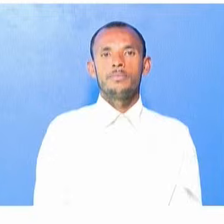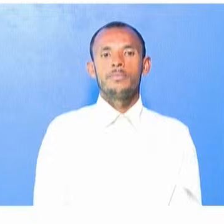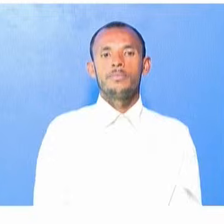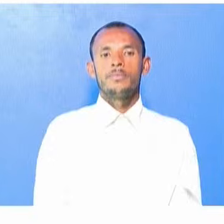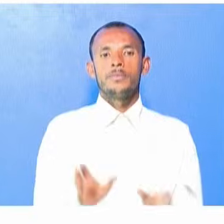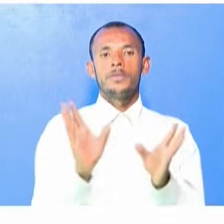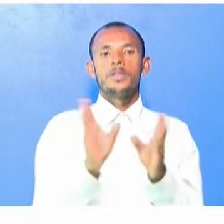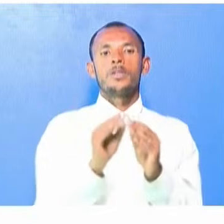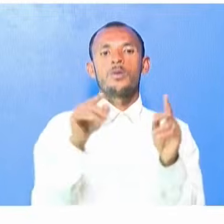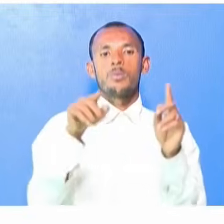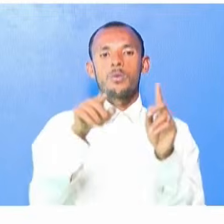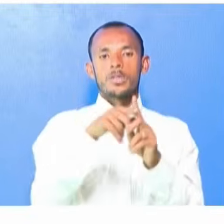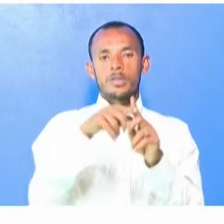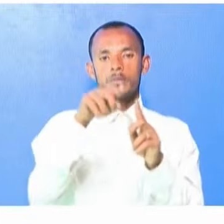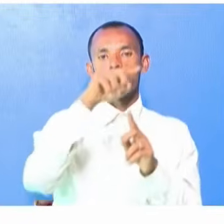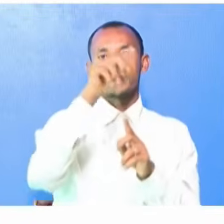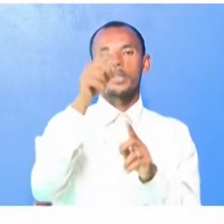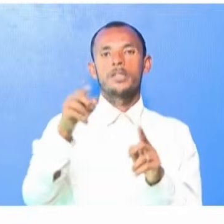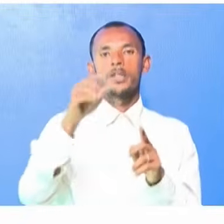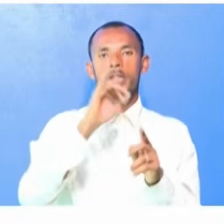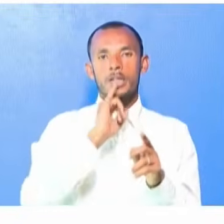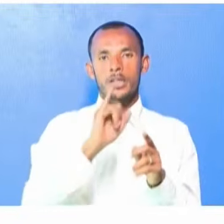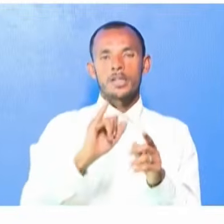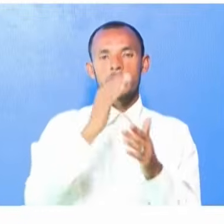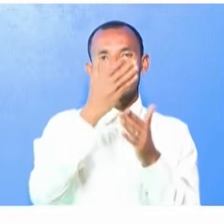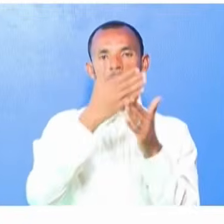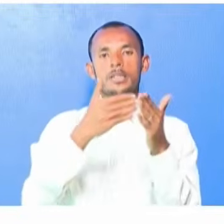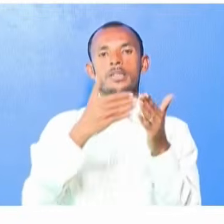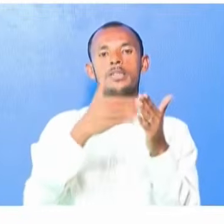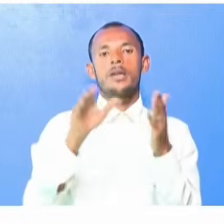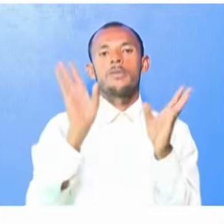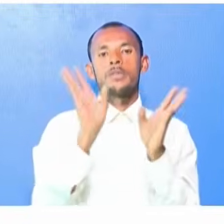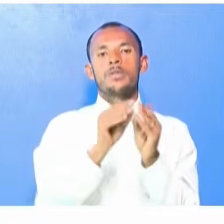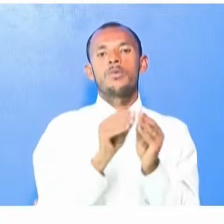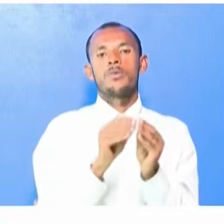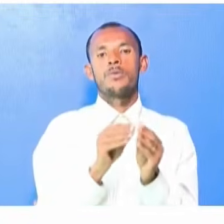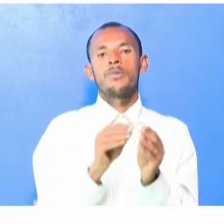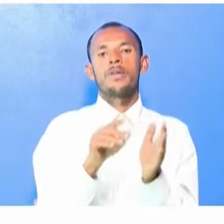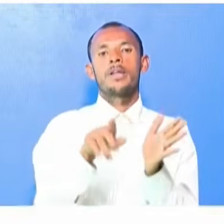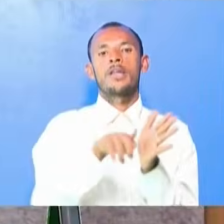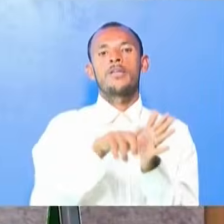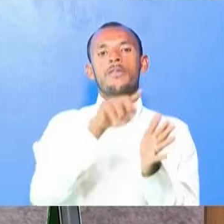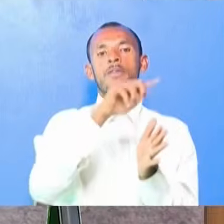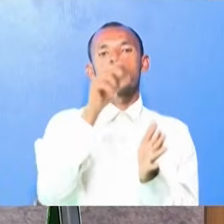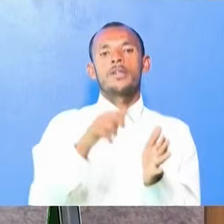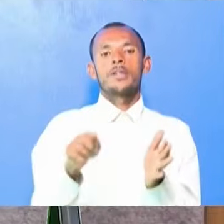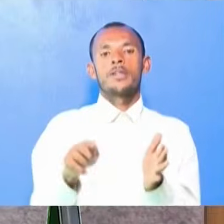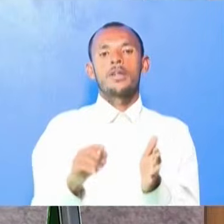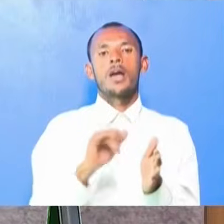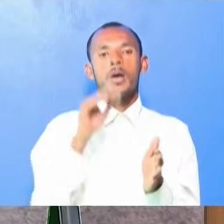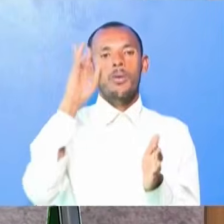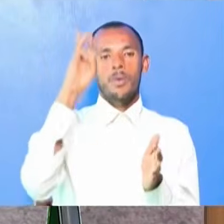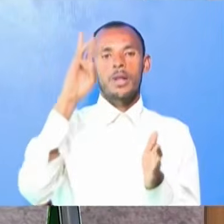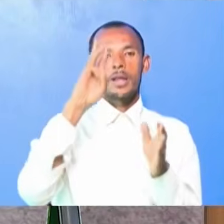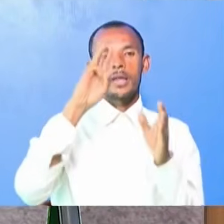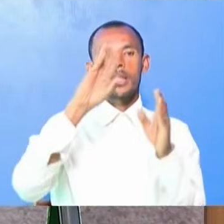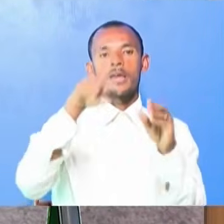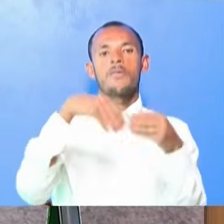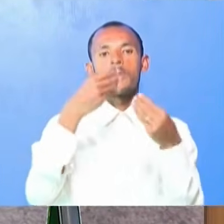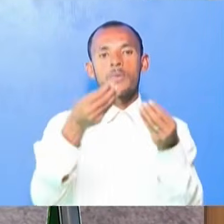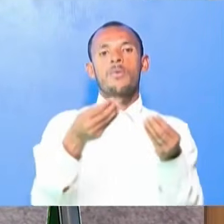set of positive integer is a proper subset of negative integer. I'll give you